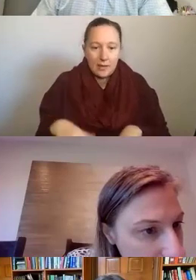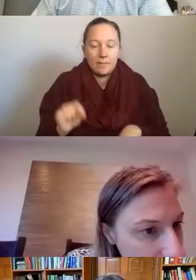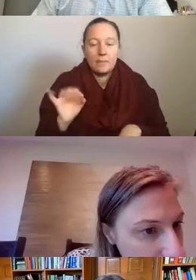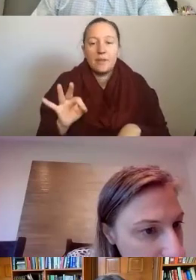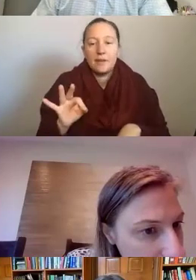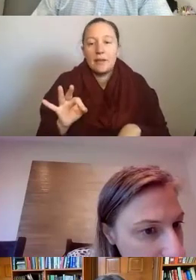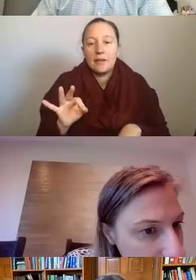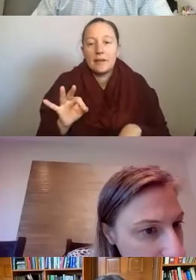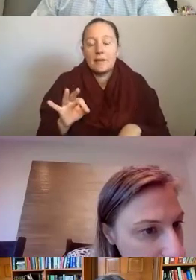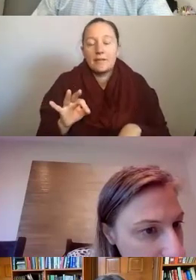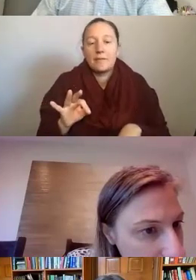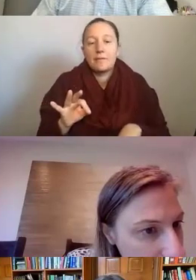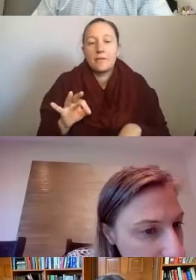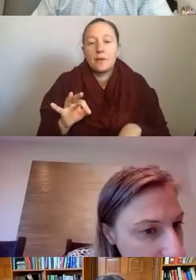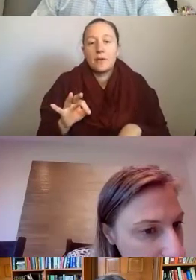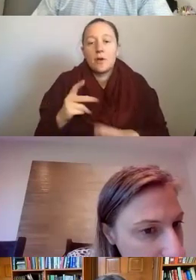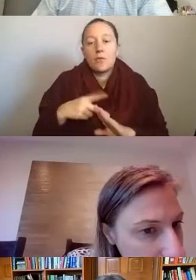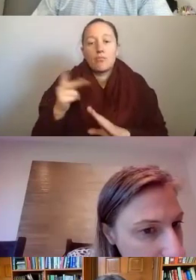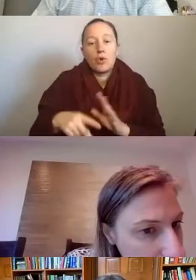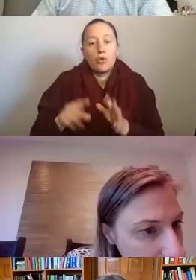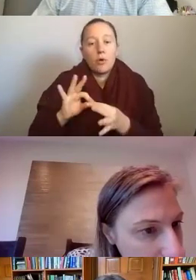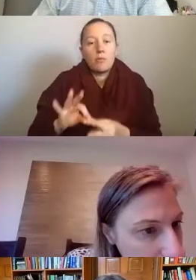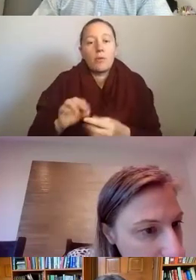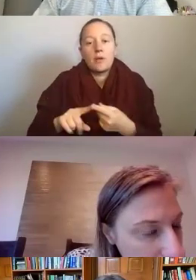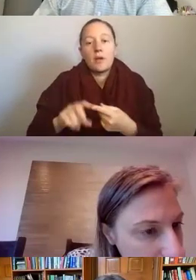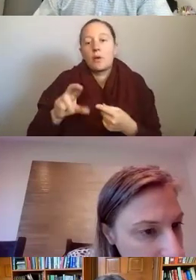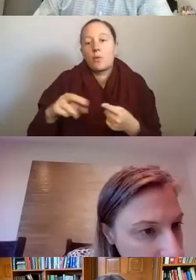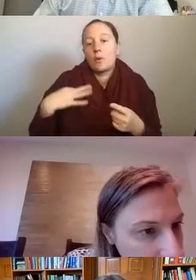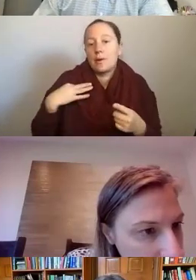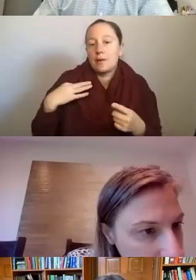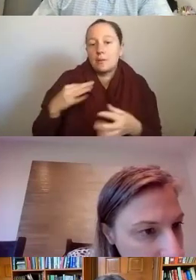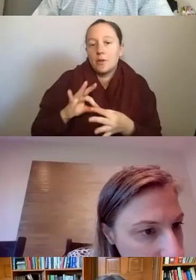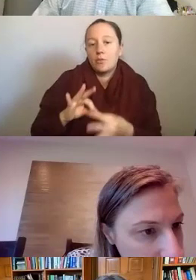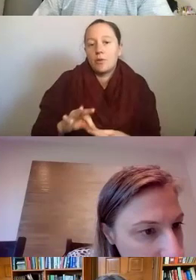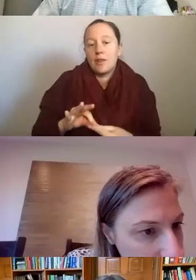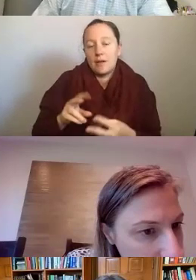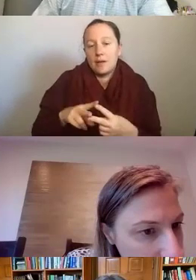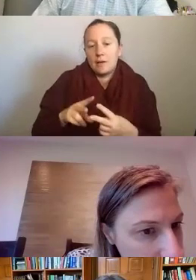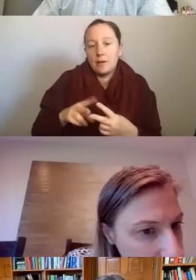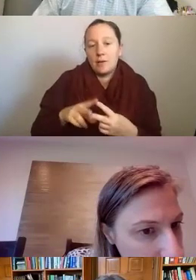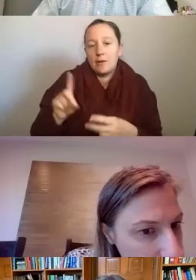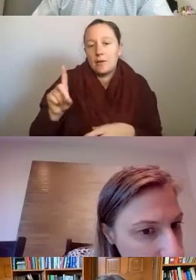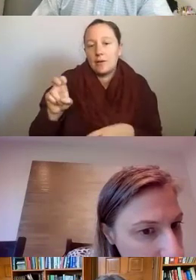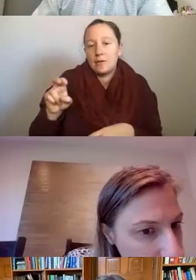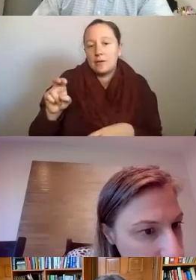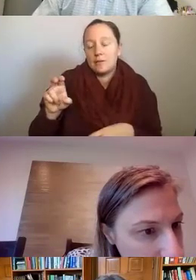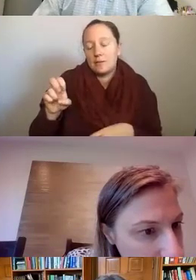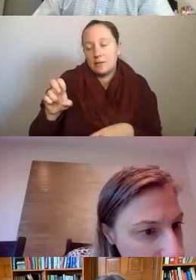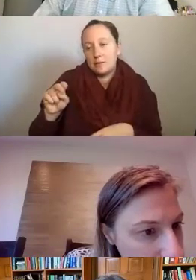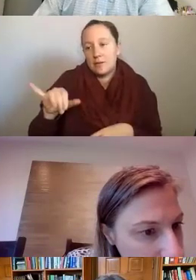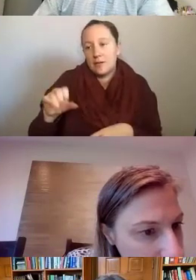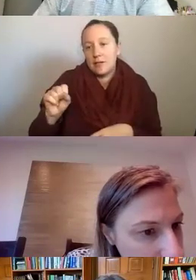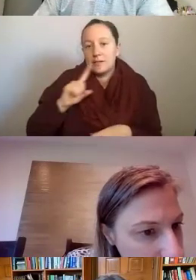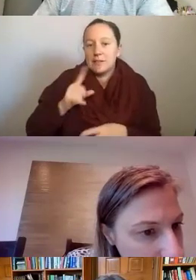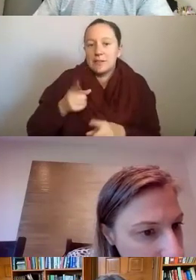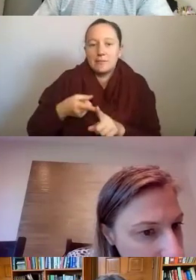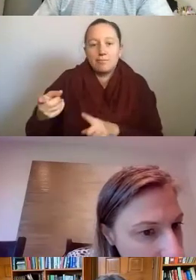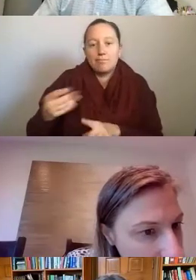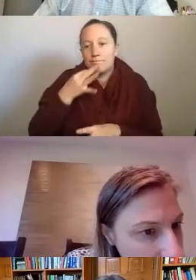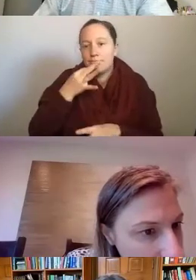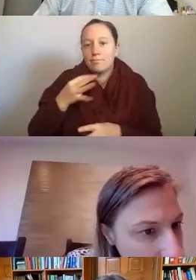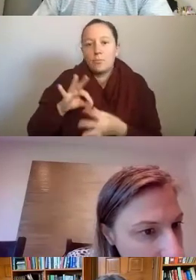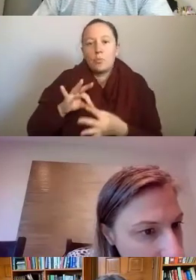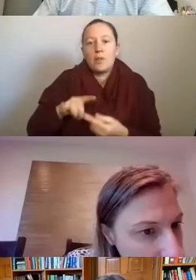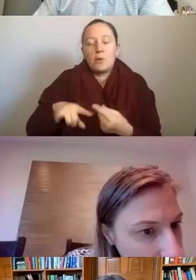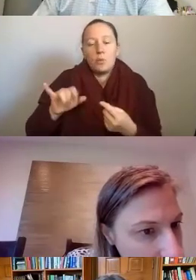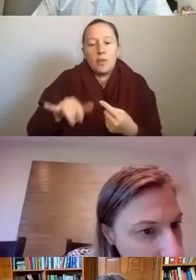And if it's program related or eligibility related, a lot of times, I know Dennis is the expert on that, or he can